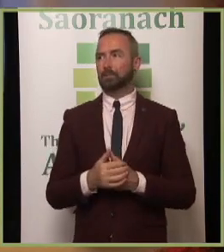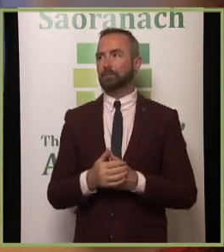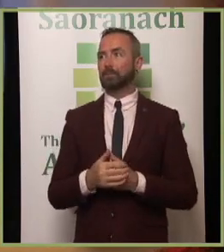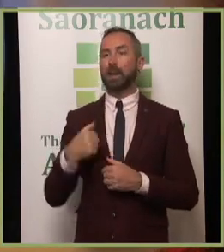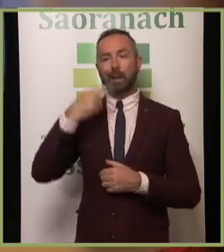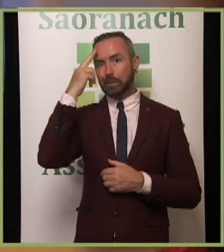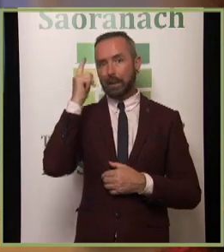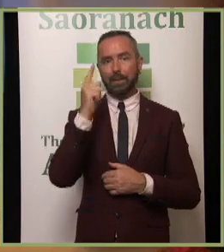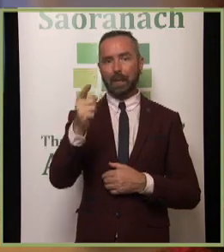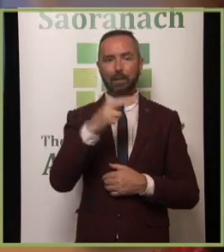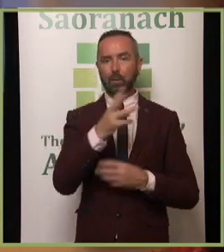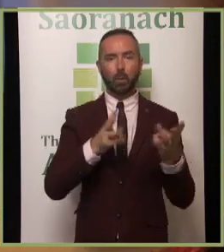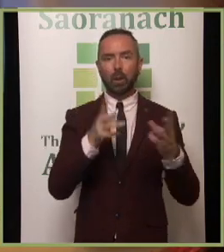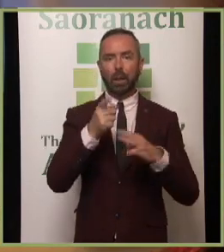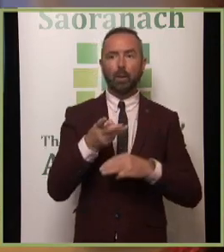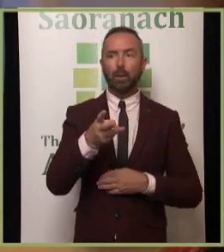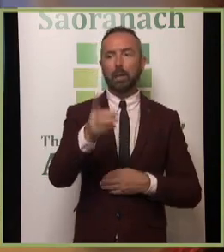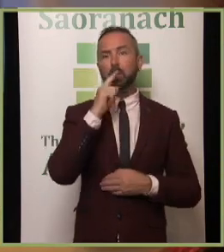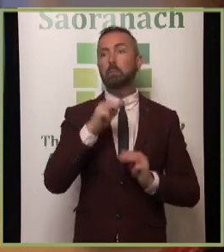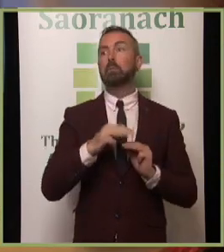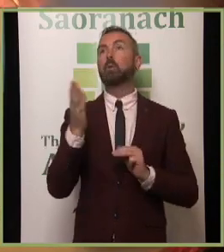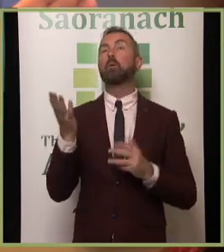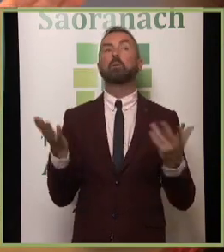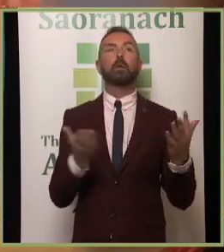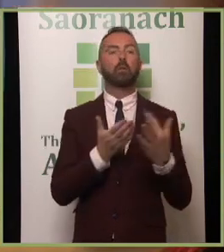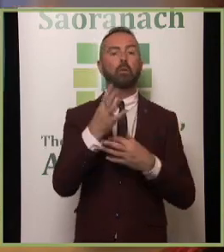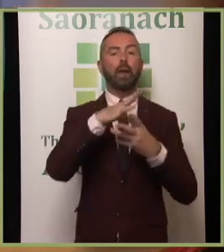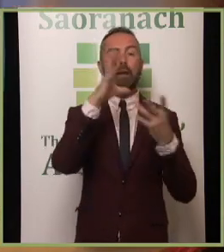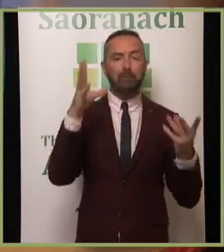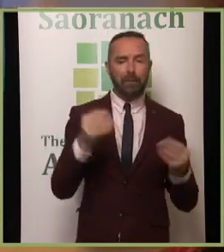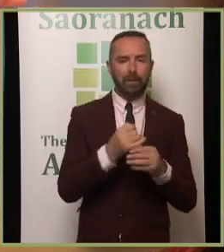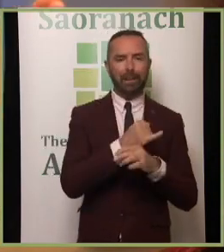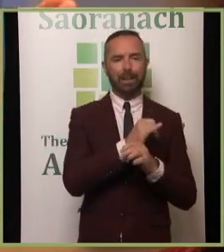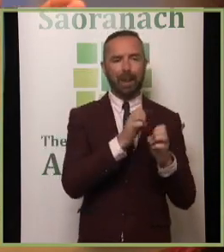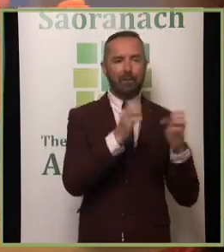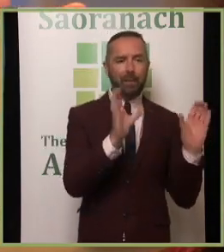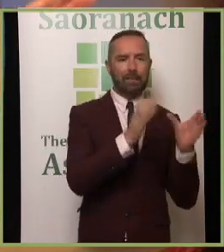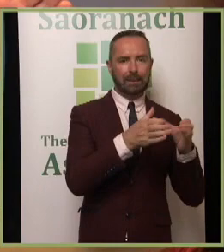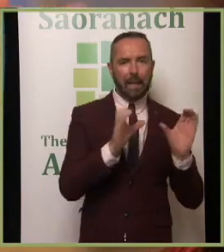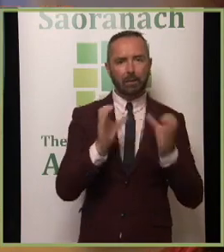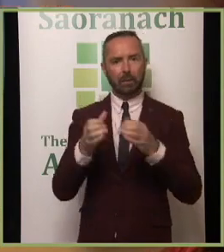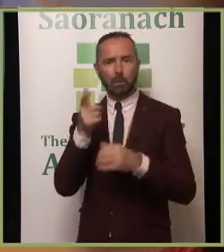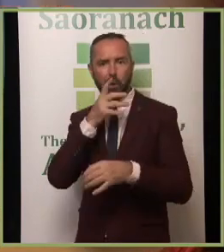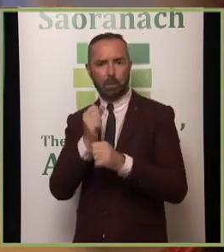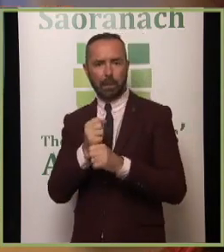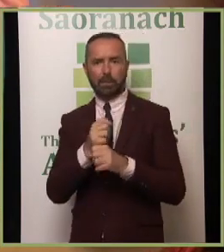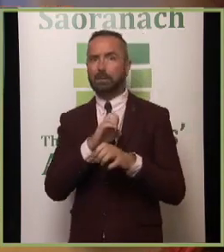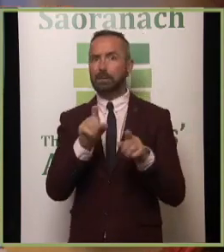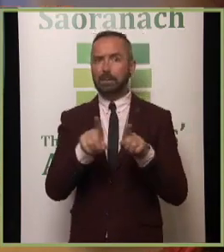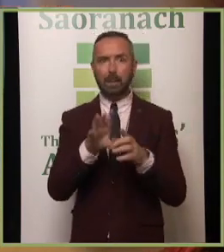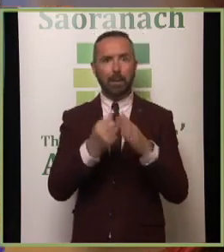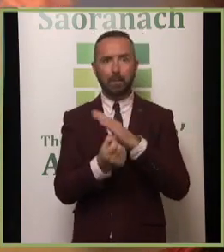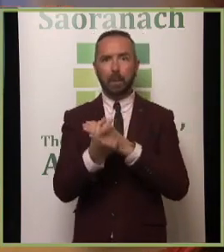totally understand that. It's more that throughout everything and every sector and everything we've looked at here, the same thing keeps coming